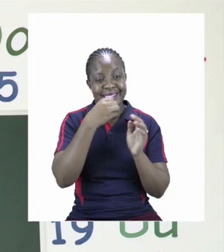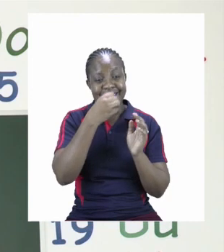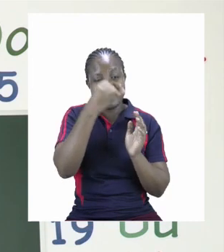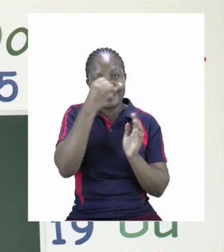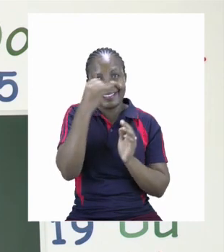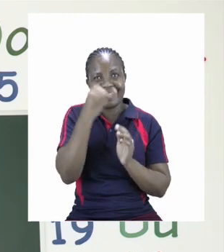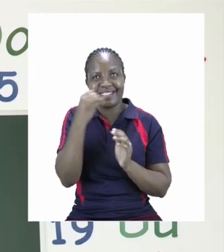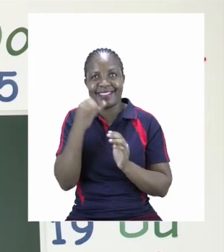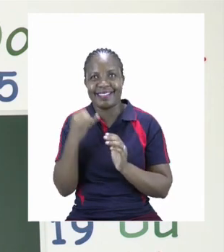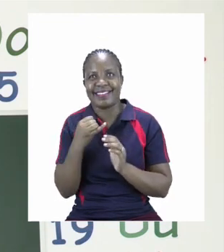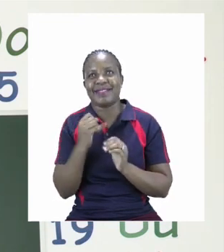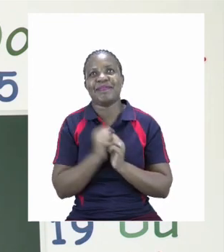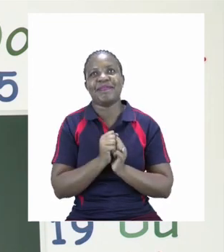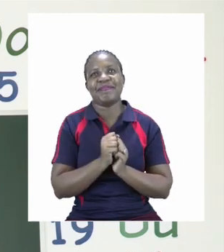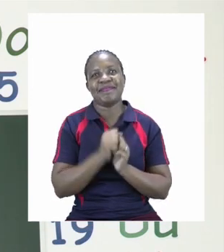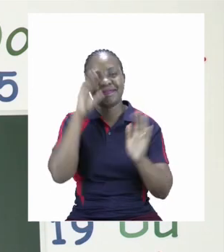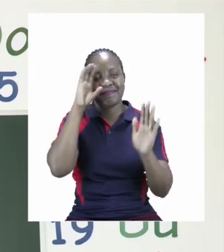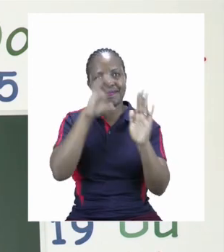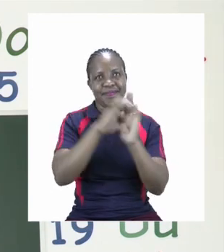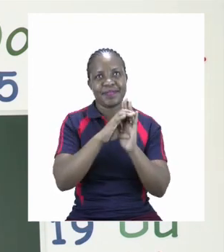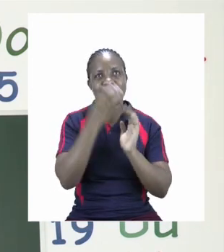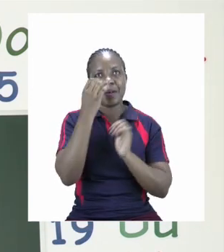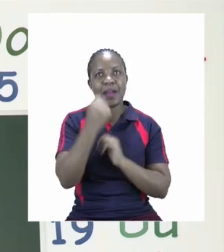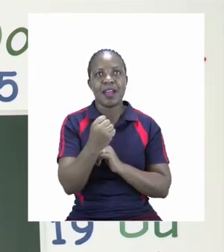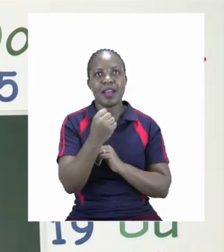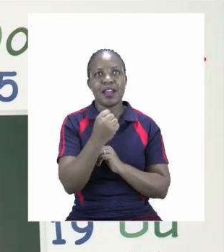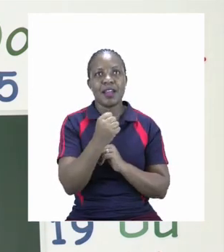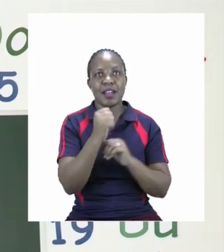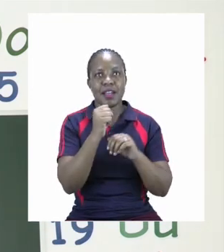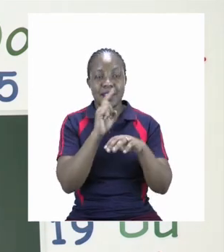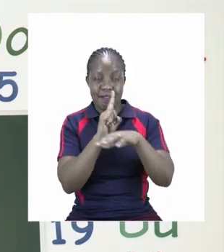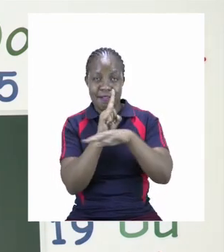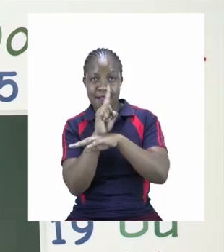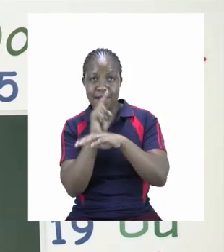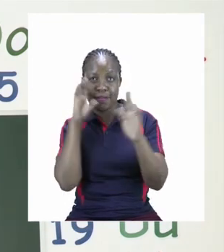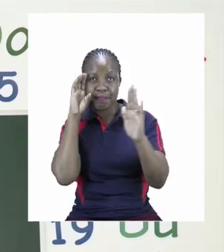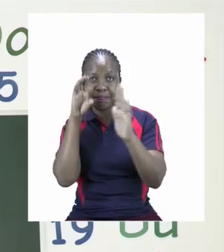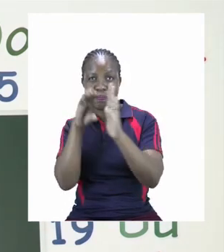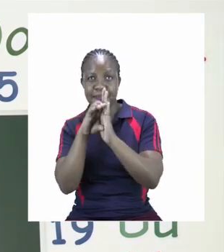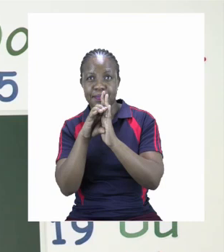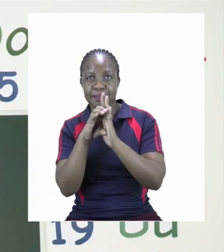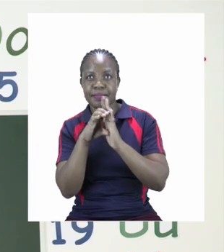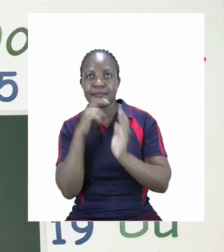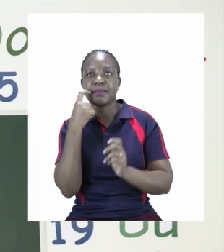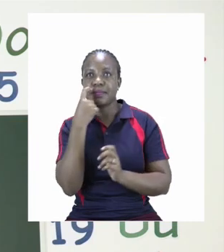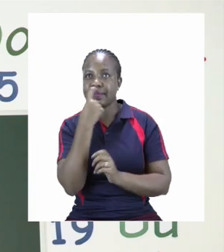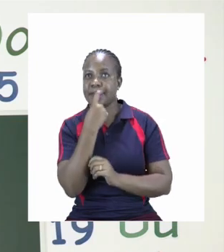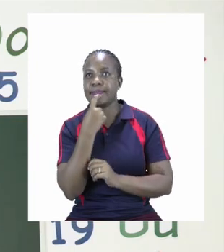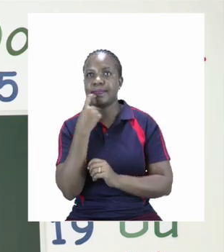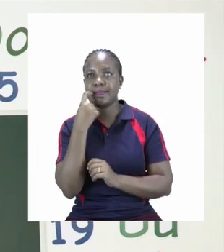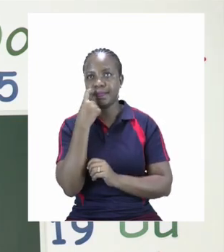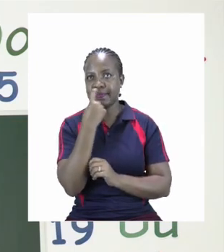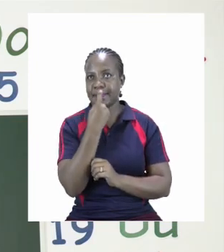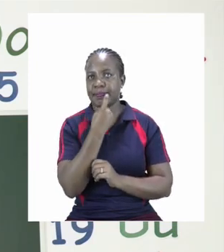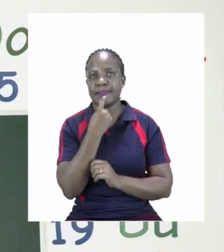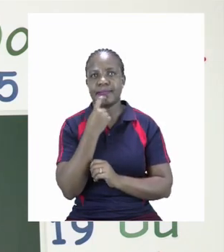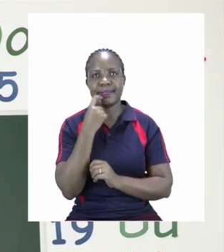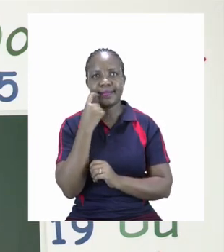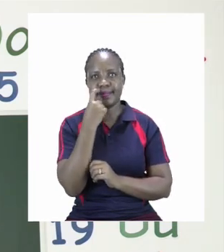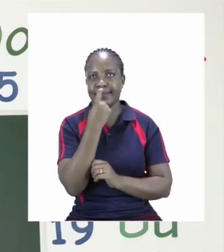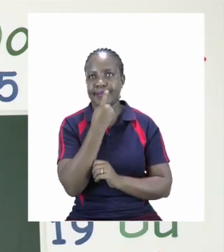well. We have, let's say the picture, lips,